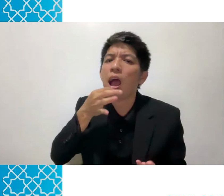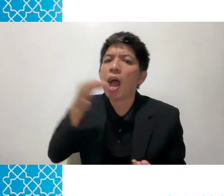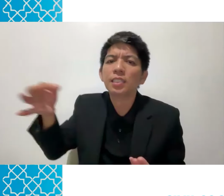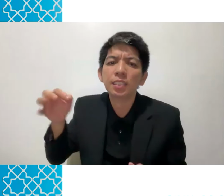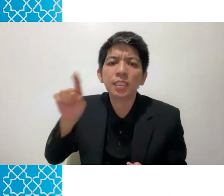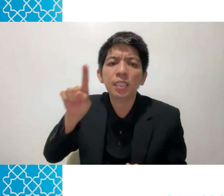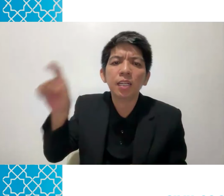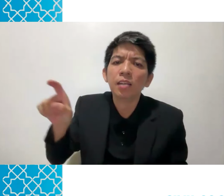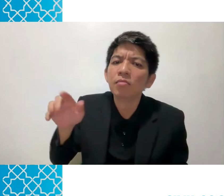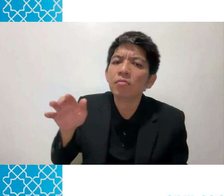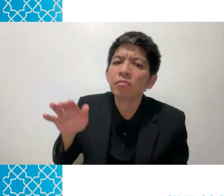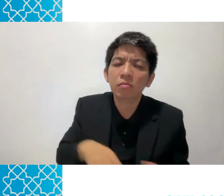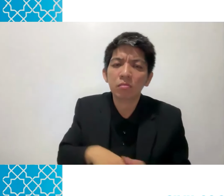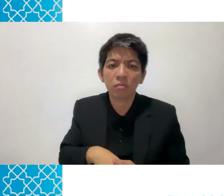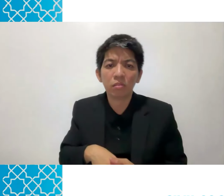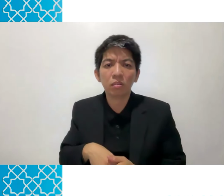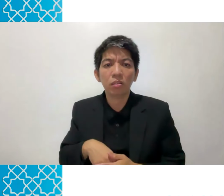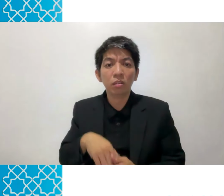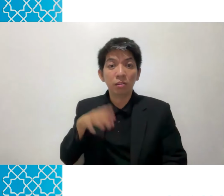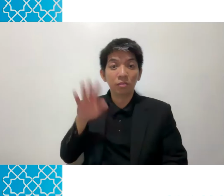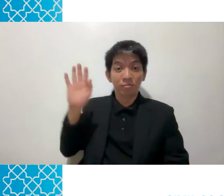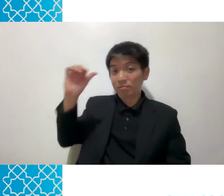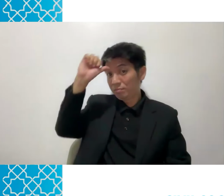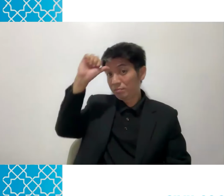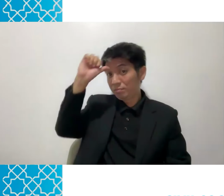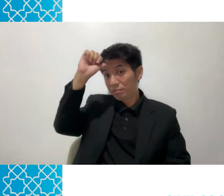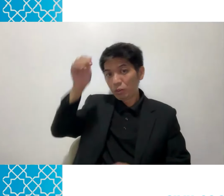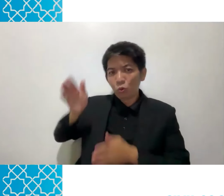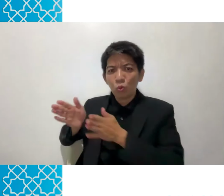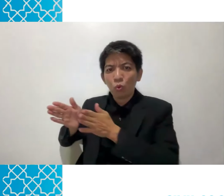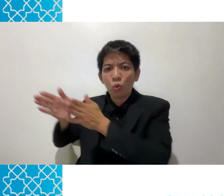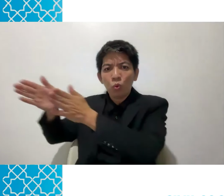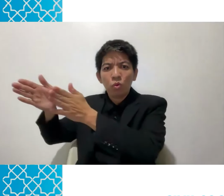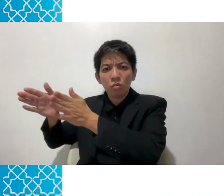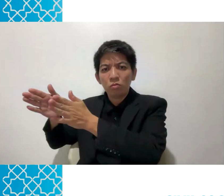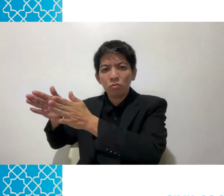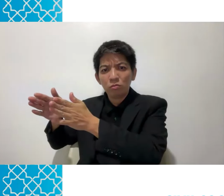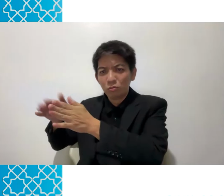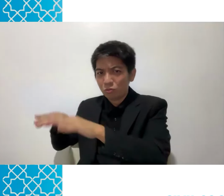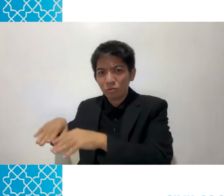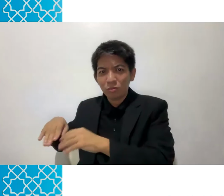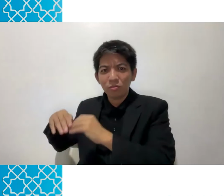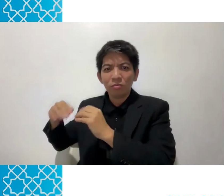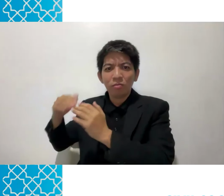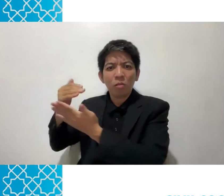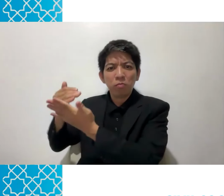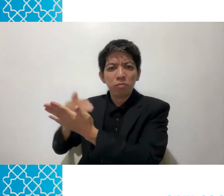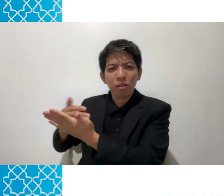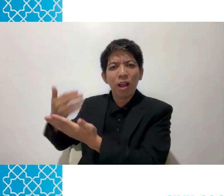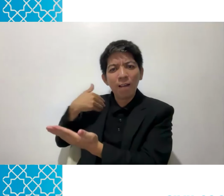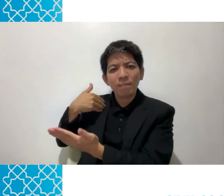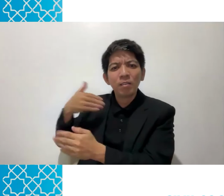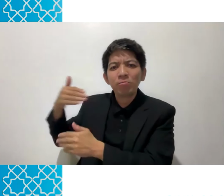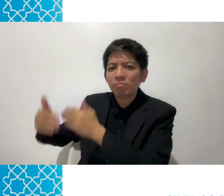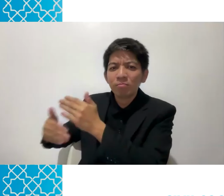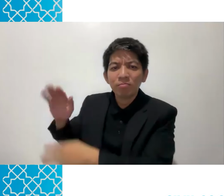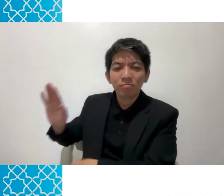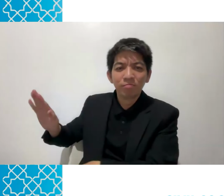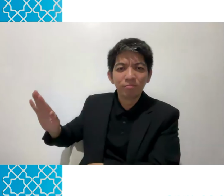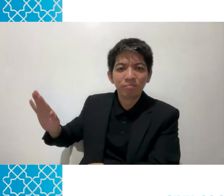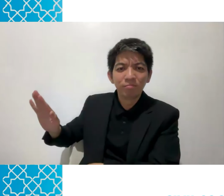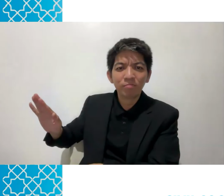they themselves come up with some elaborate steps, but they were struggling to implement them. And we just asked them